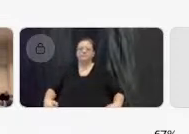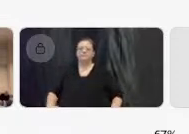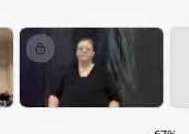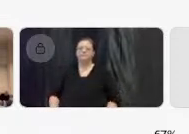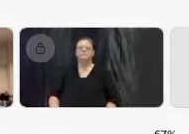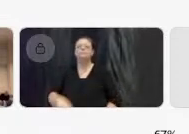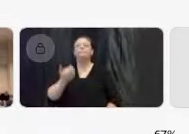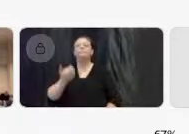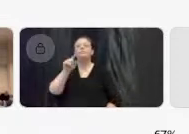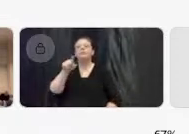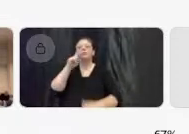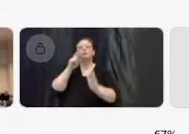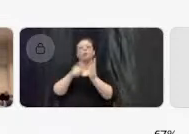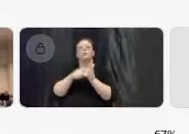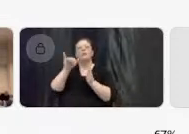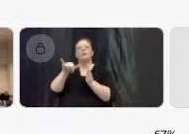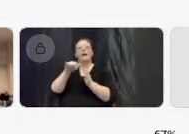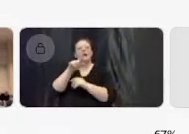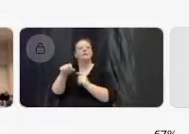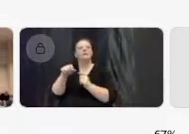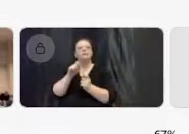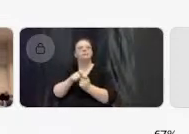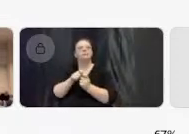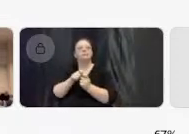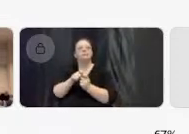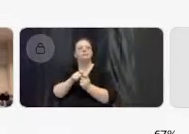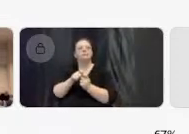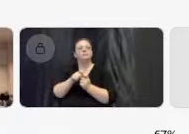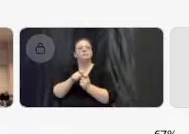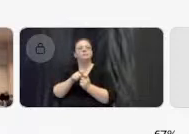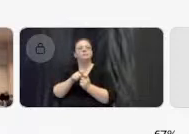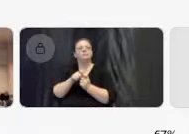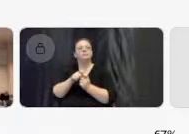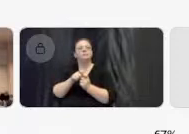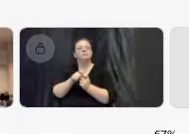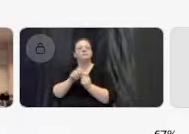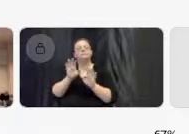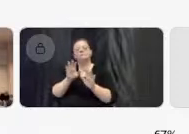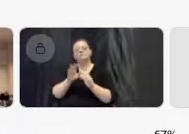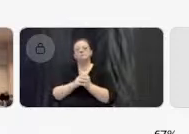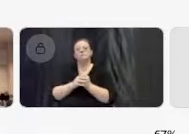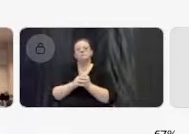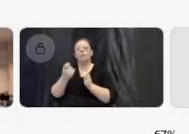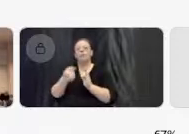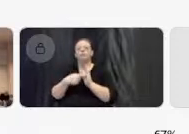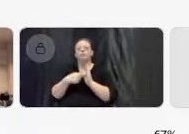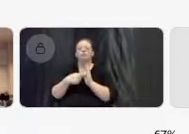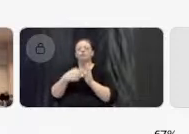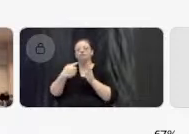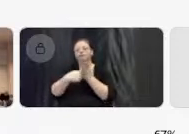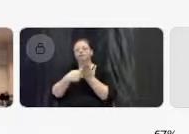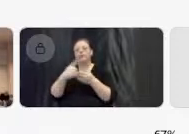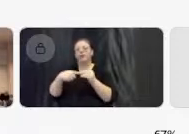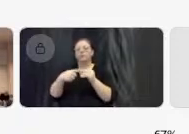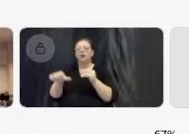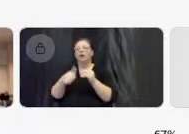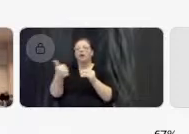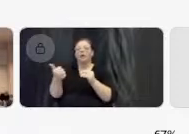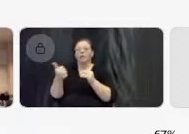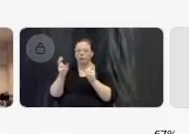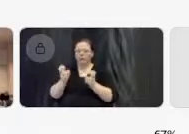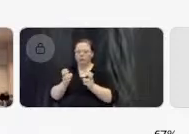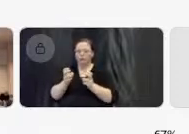If you'll notice on this particular, I wanted to address other safety issues here. The American